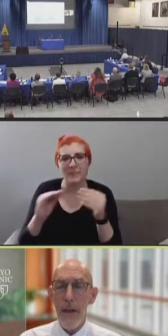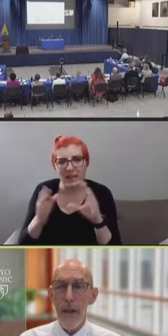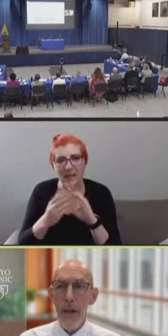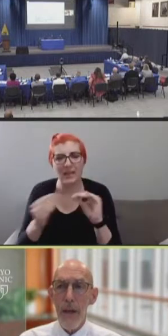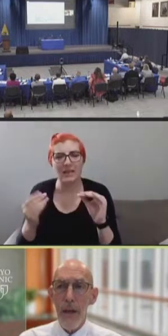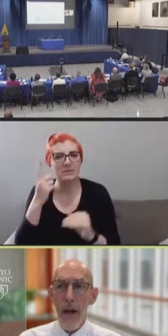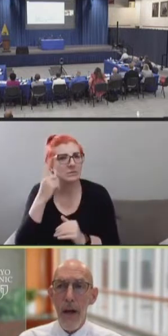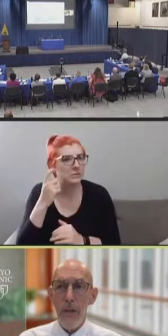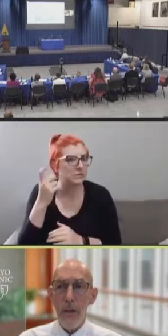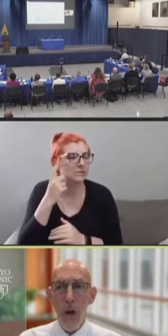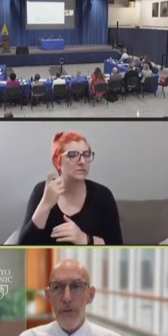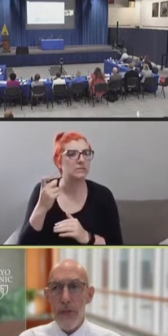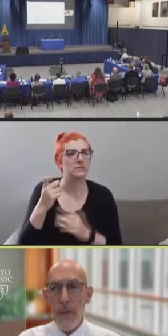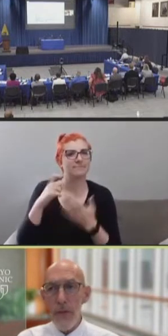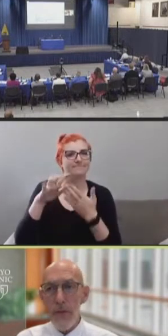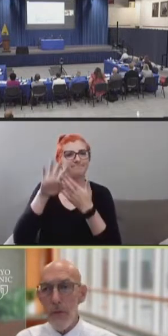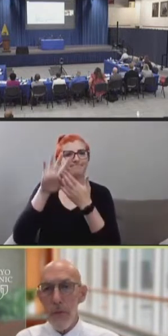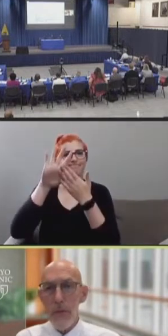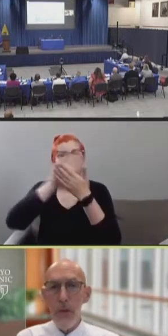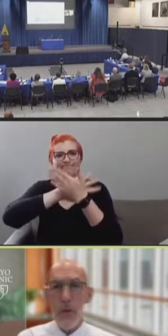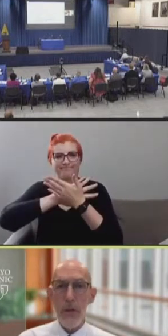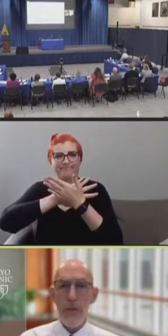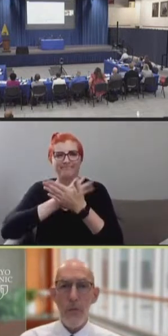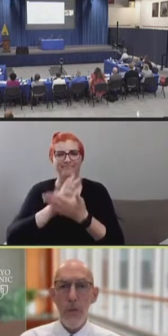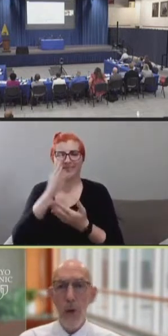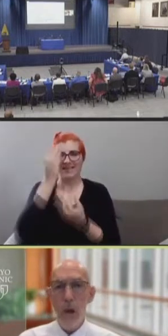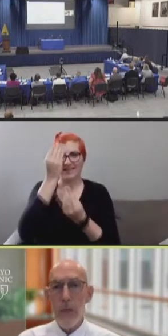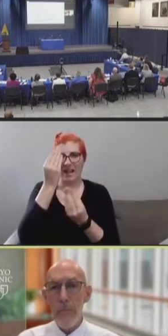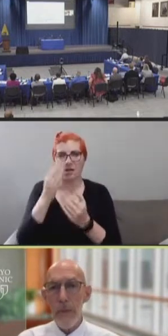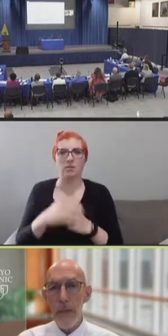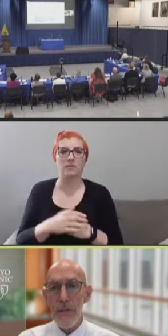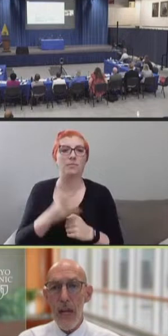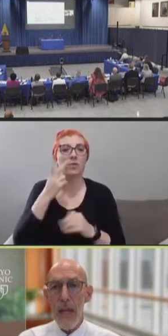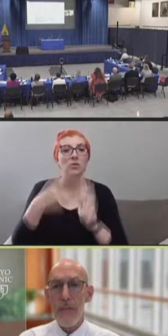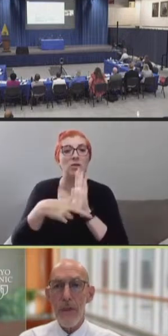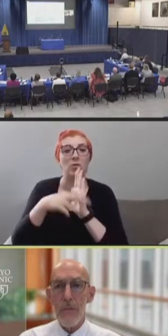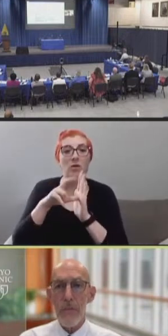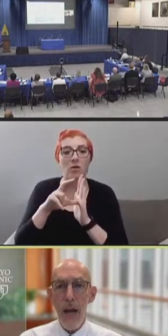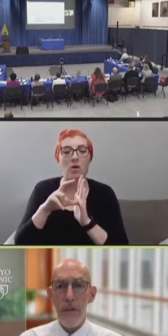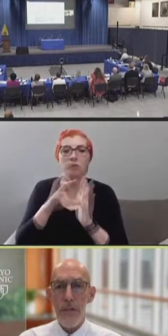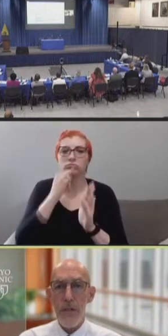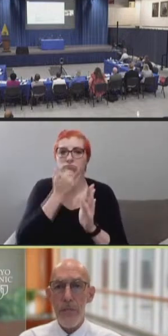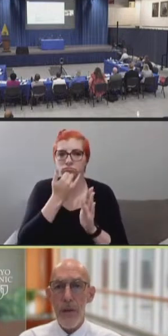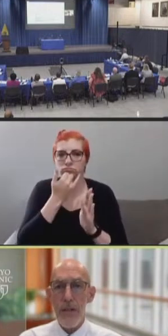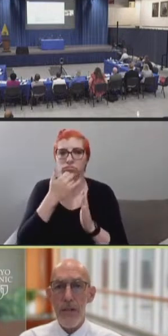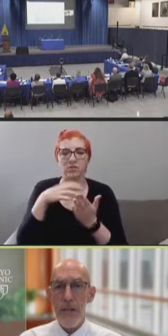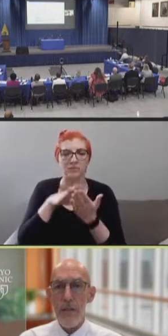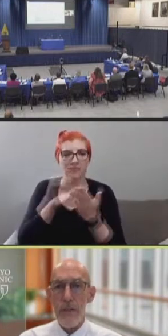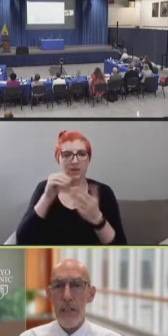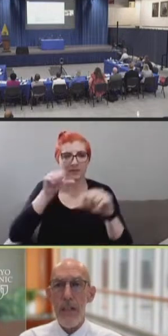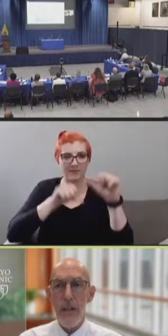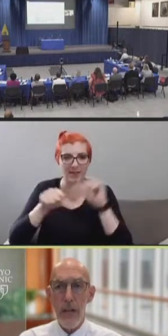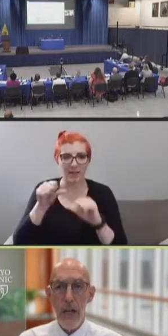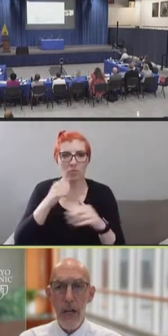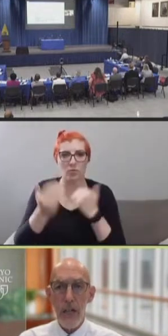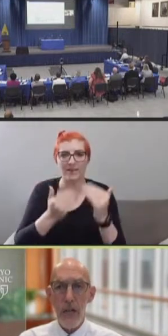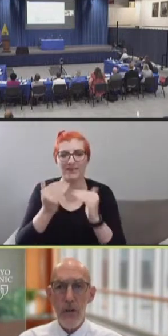data. You all see this in reviewers. We wrongly believe scientific progress is a process